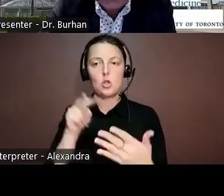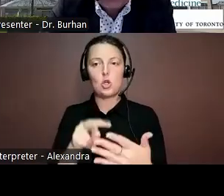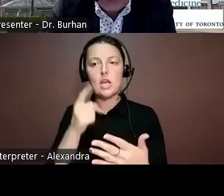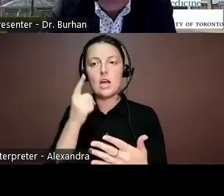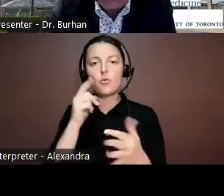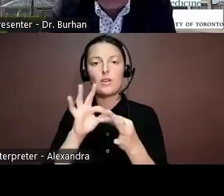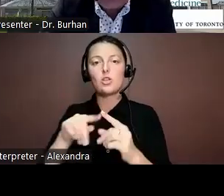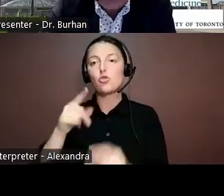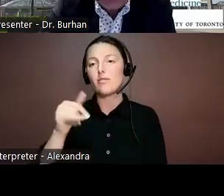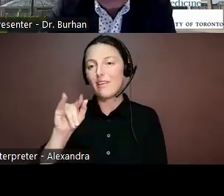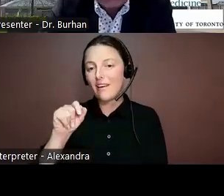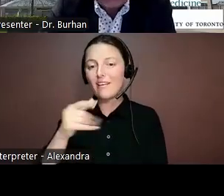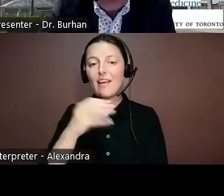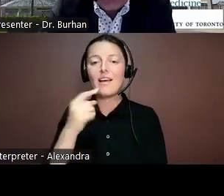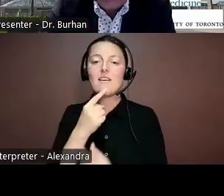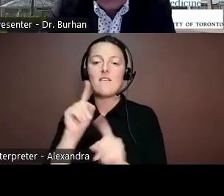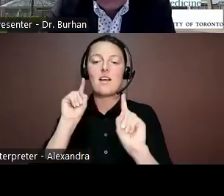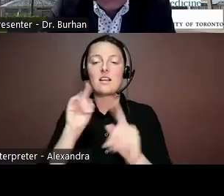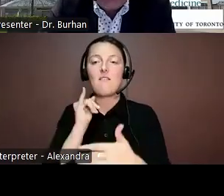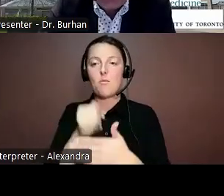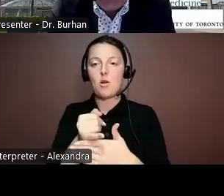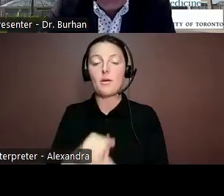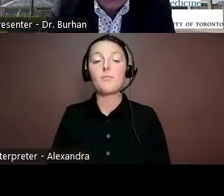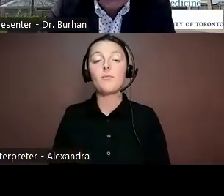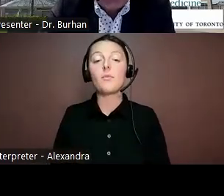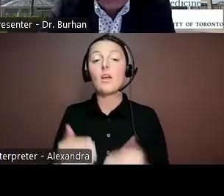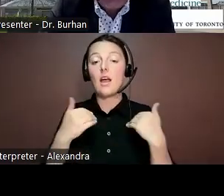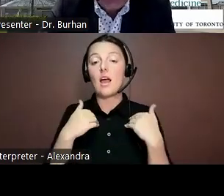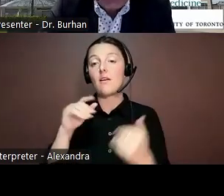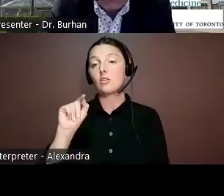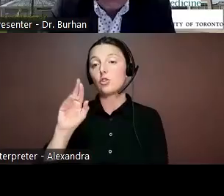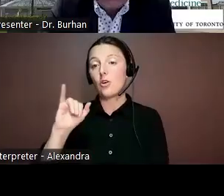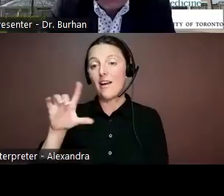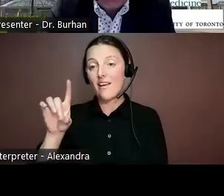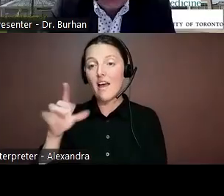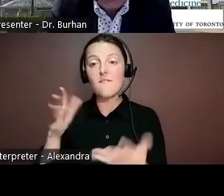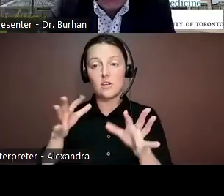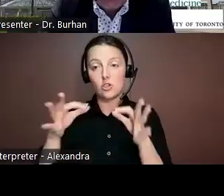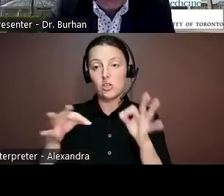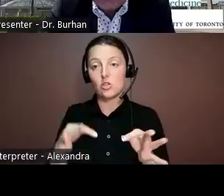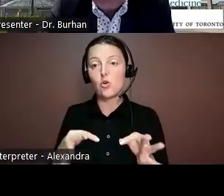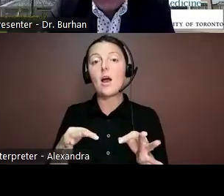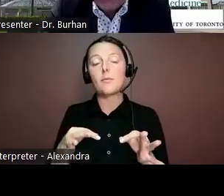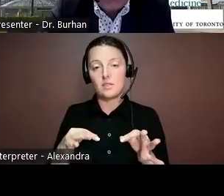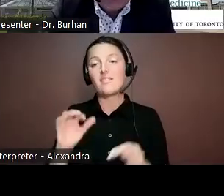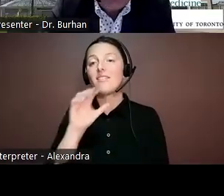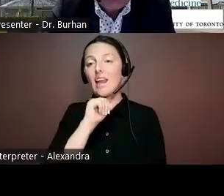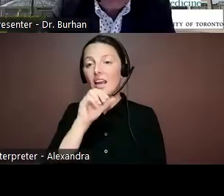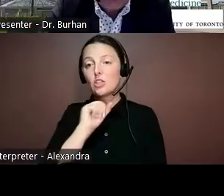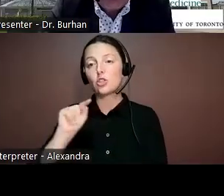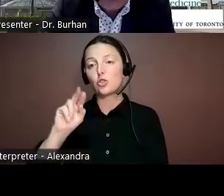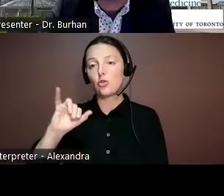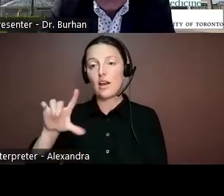there's a triad that was described, aged triad, in vascular variant of